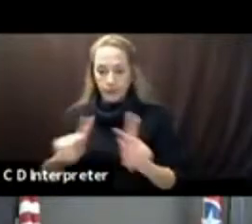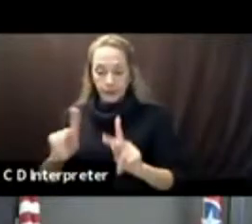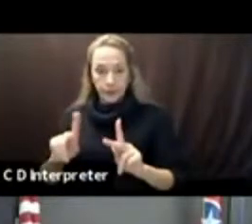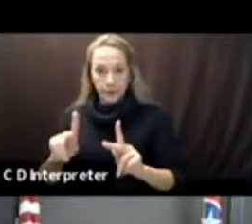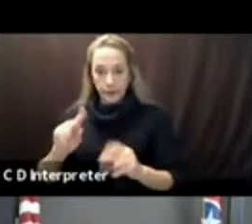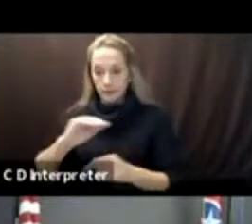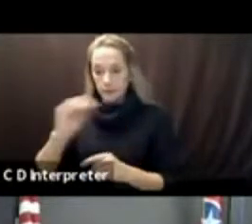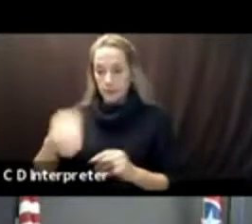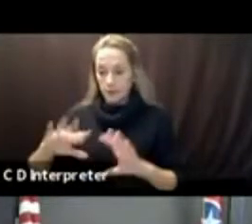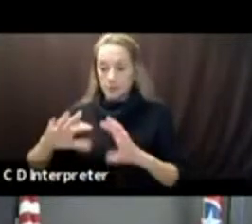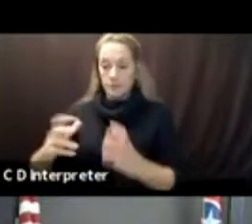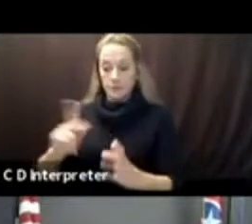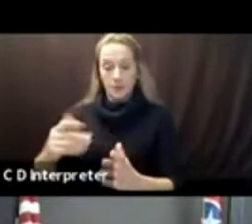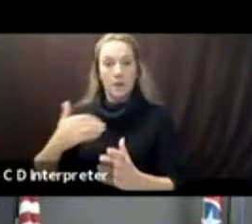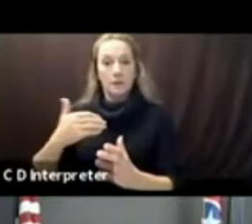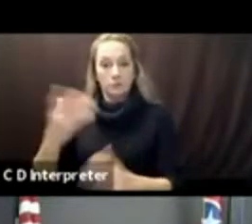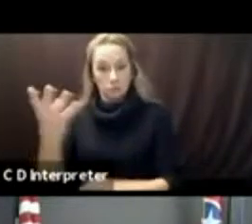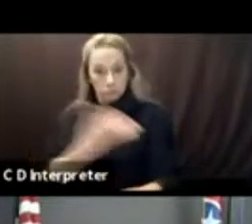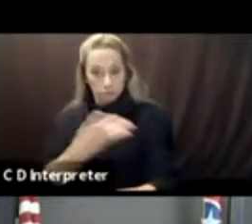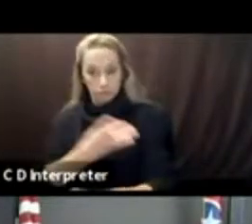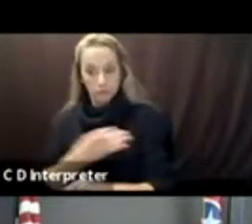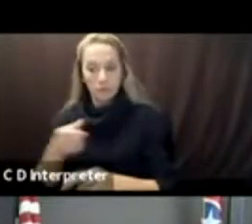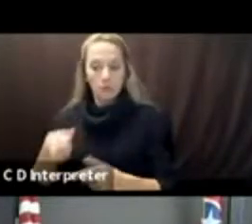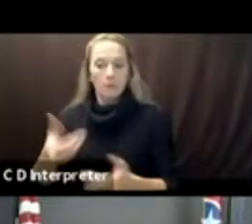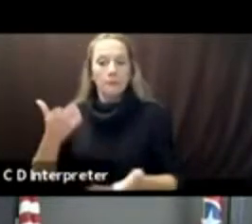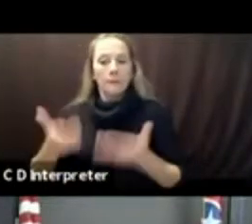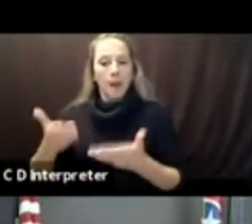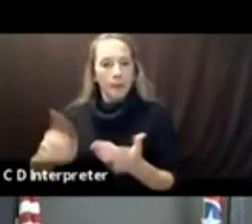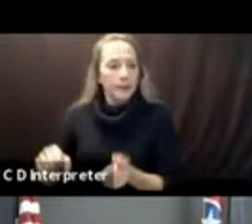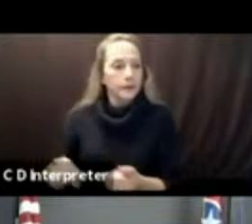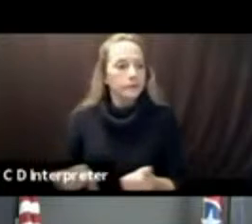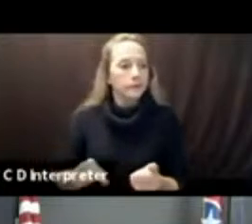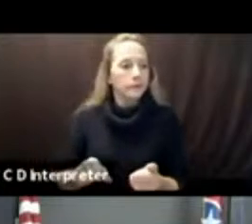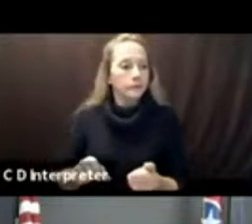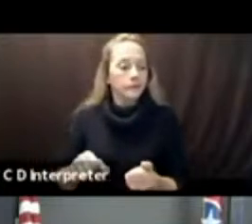percentage of people who got it who might have ended up in the hospital otherwise.